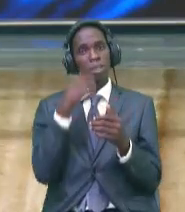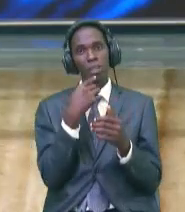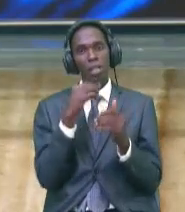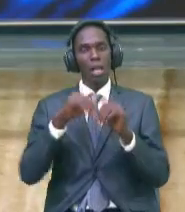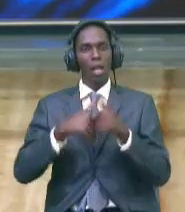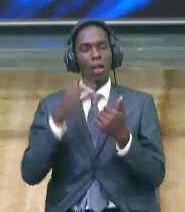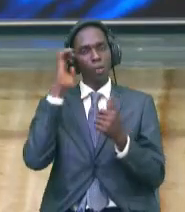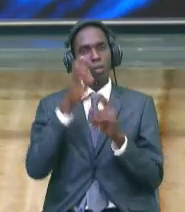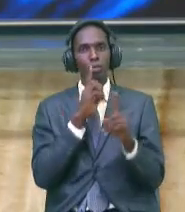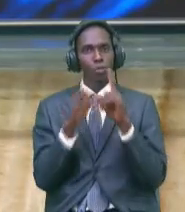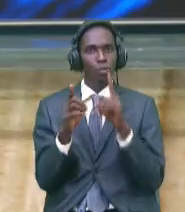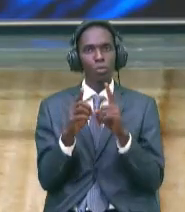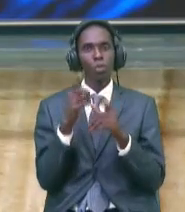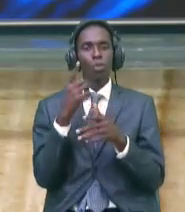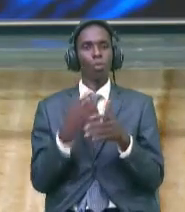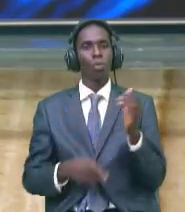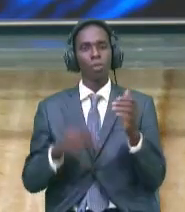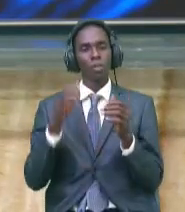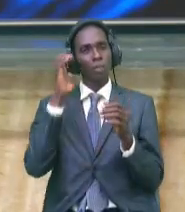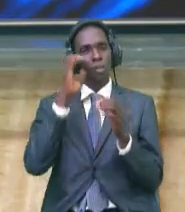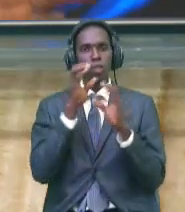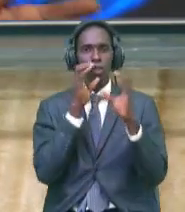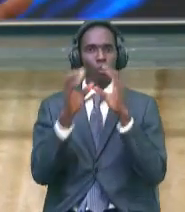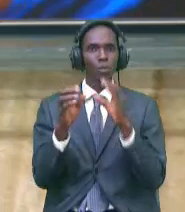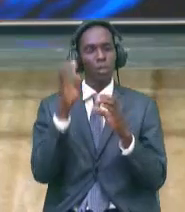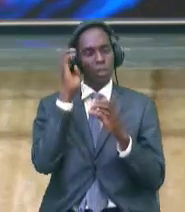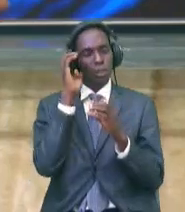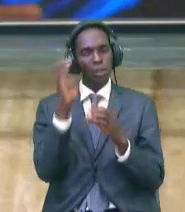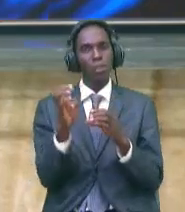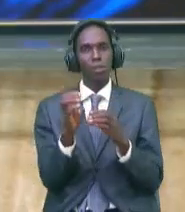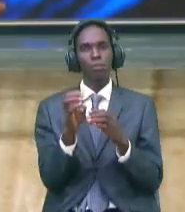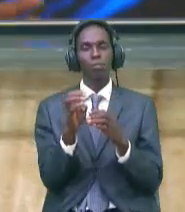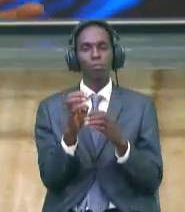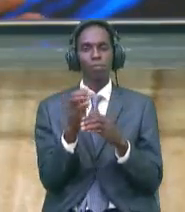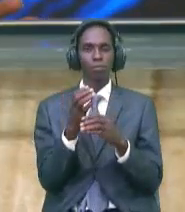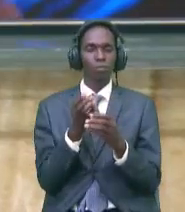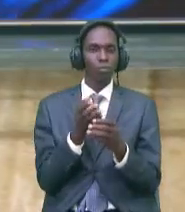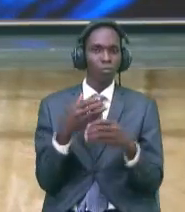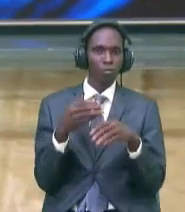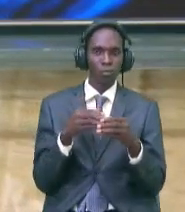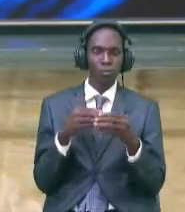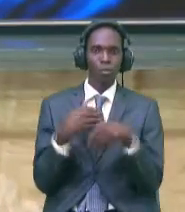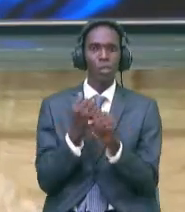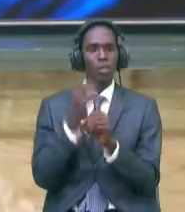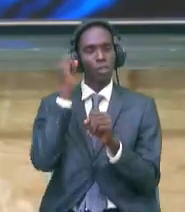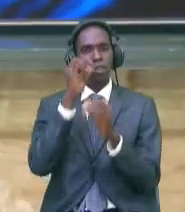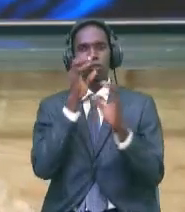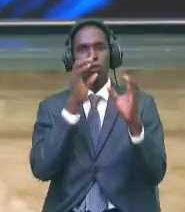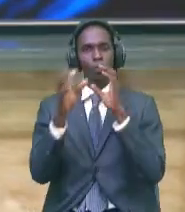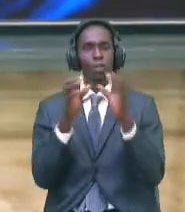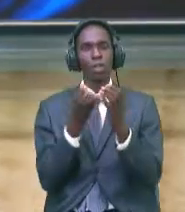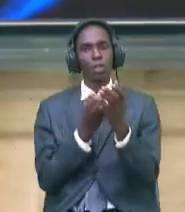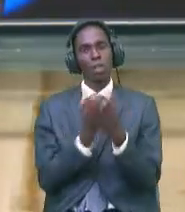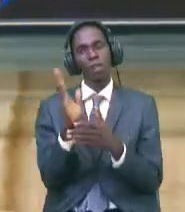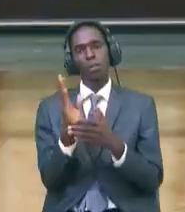he talks, what he communicates, he orders his conversation aright. Well,